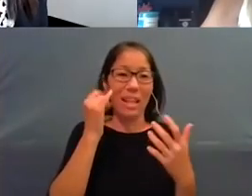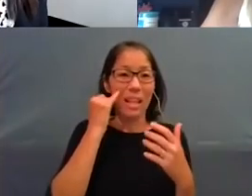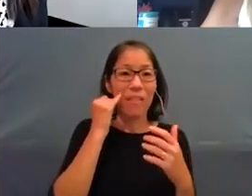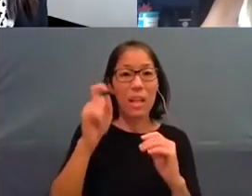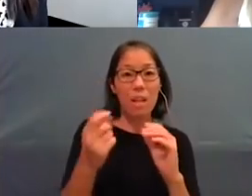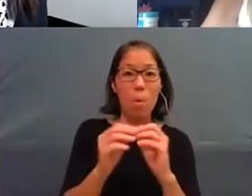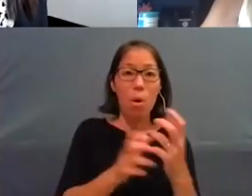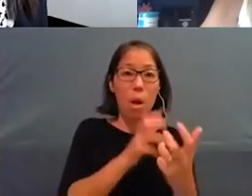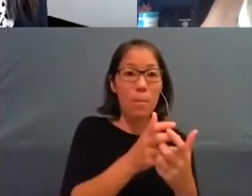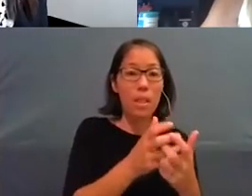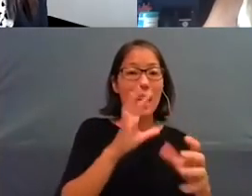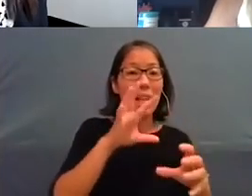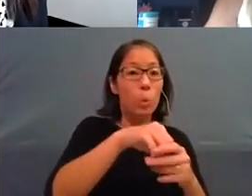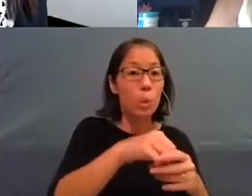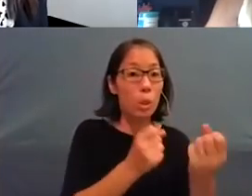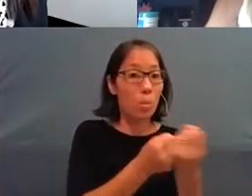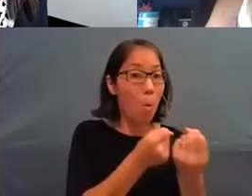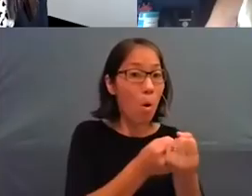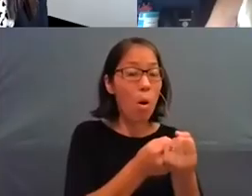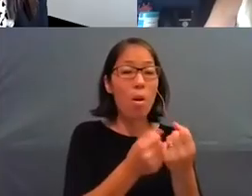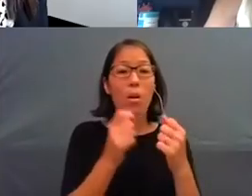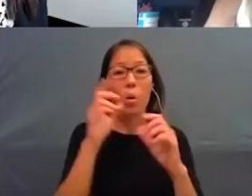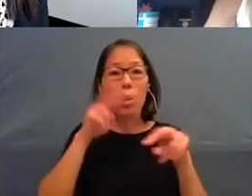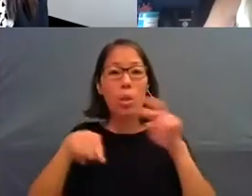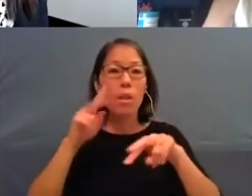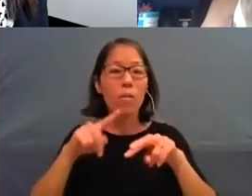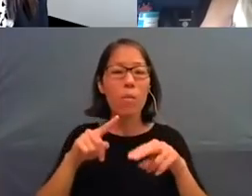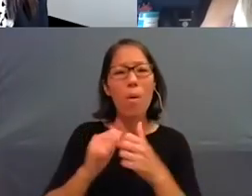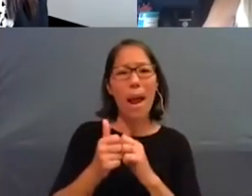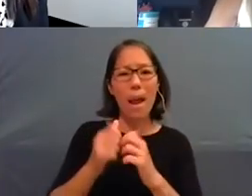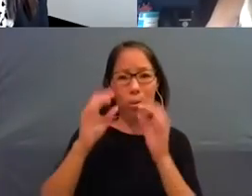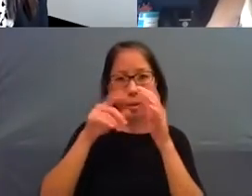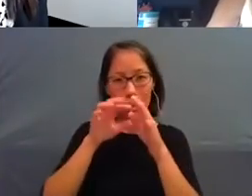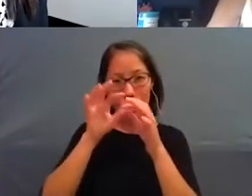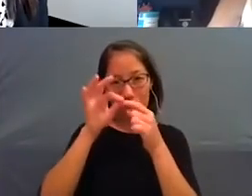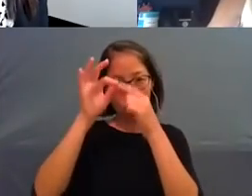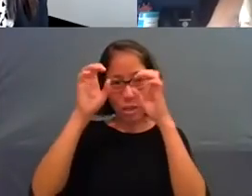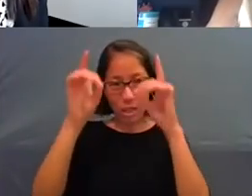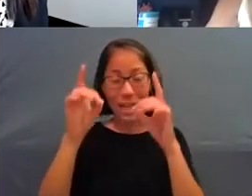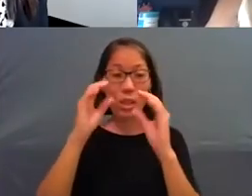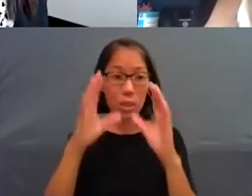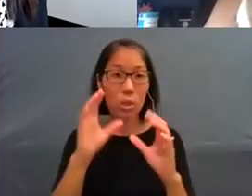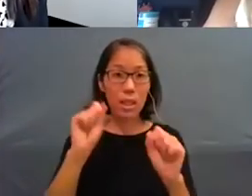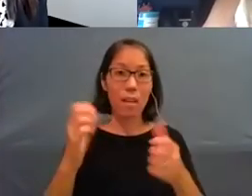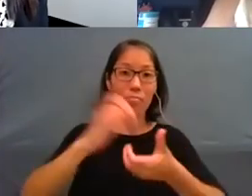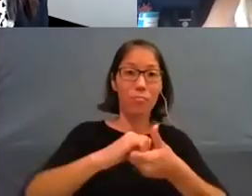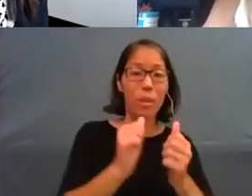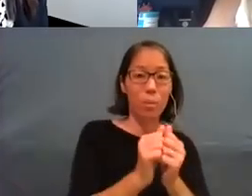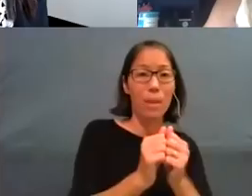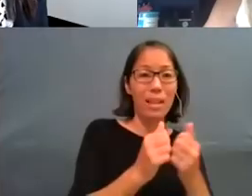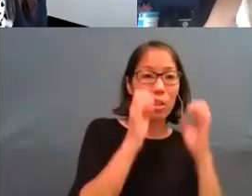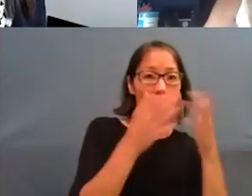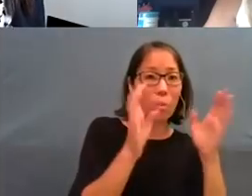support, we're looking at ways for our special education teachers to partner with our general education teachers in Schoology, perhaps a co-teach